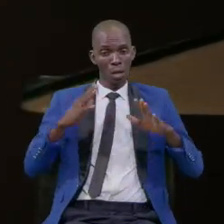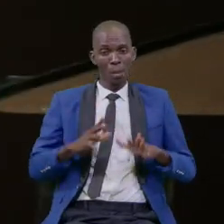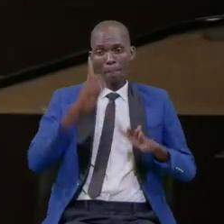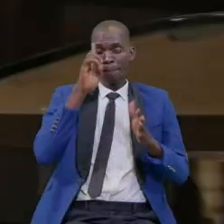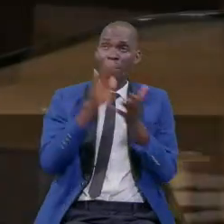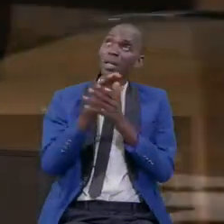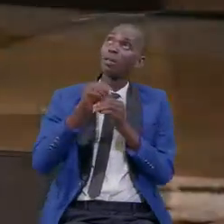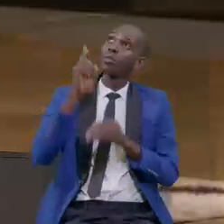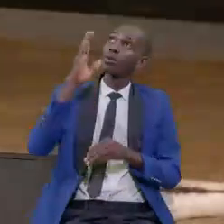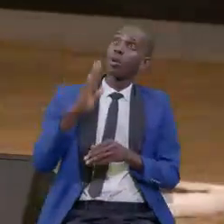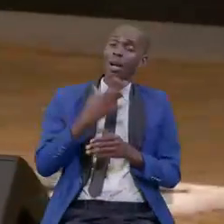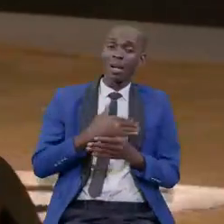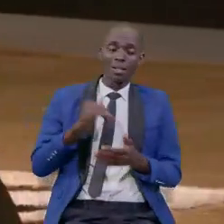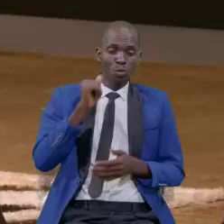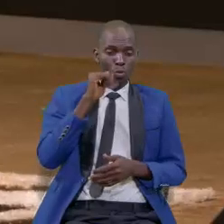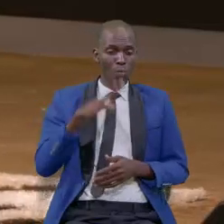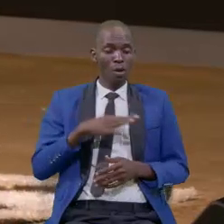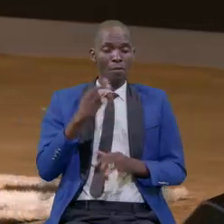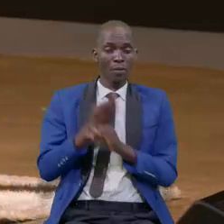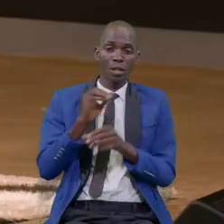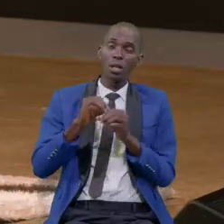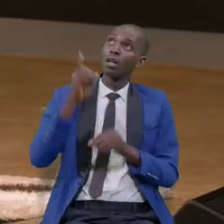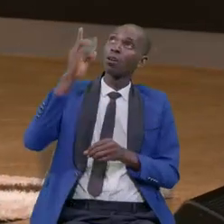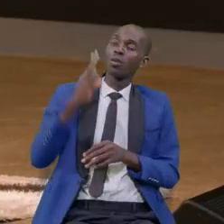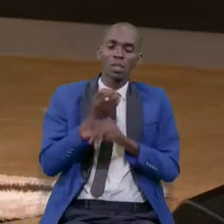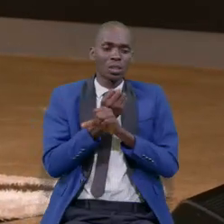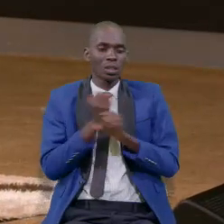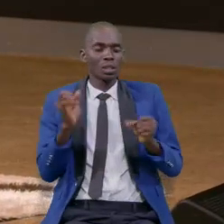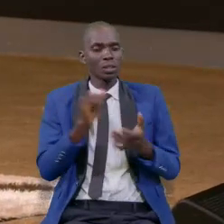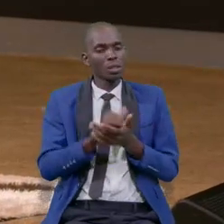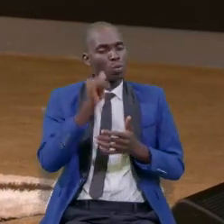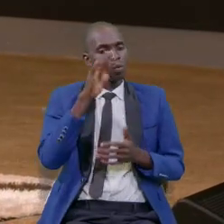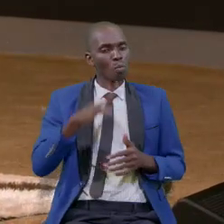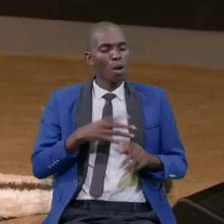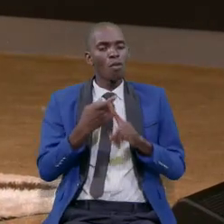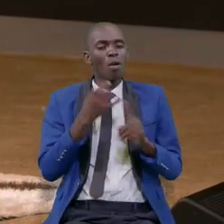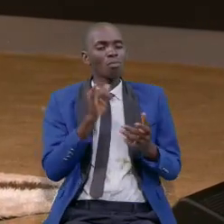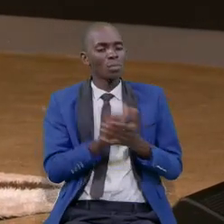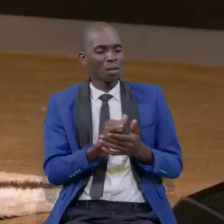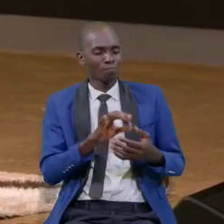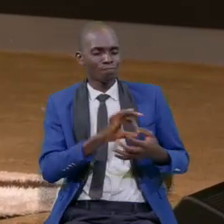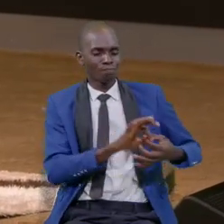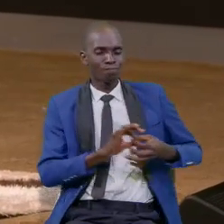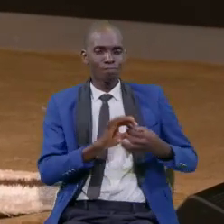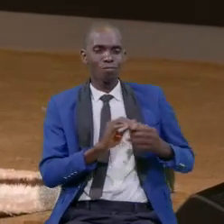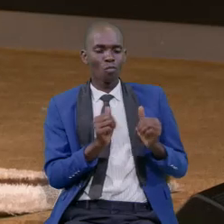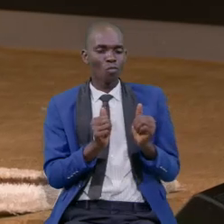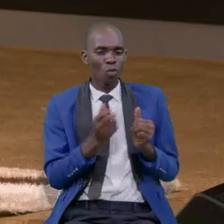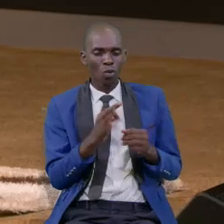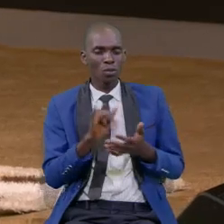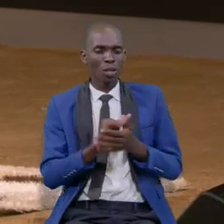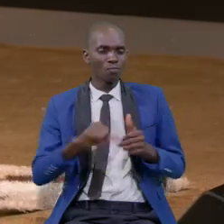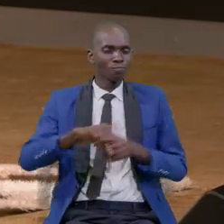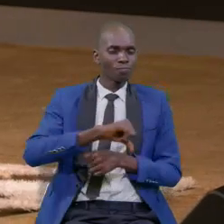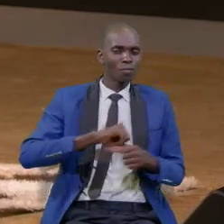that faith in God brought her out of that relationship, of that integration with